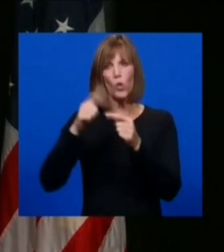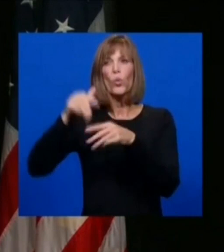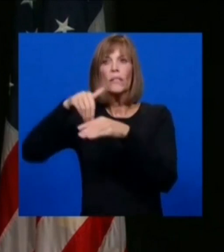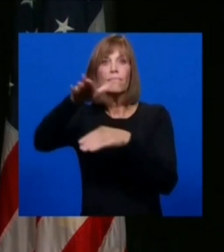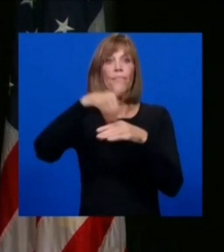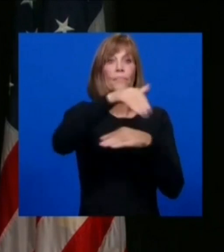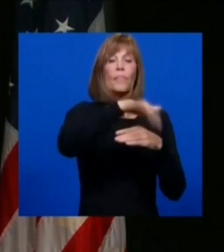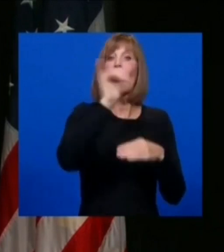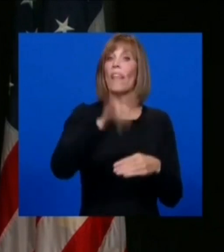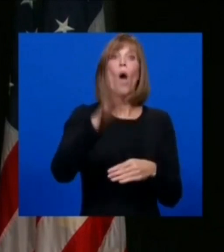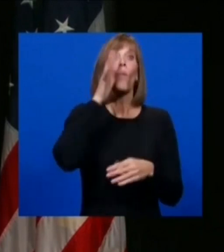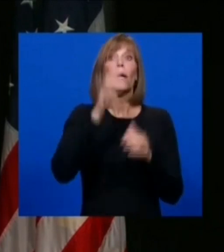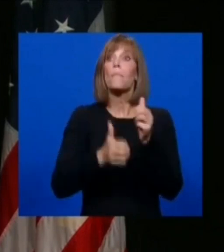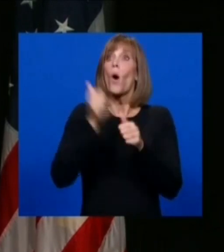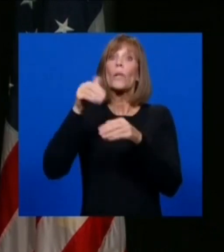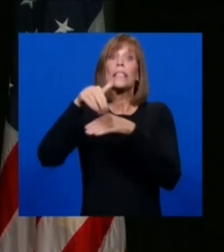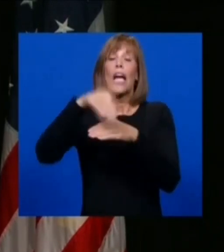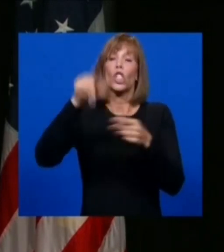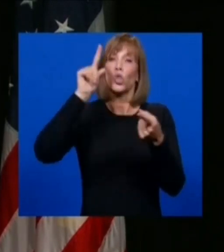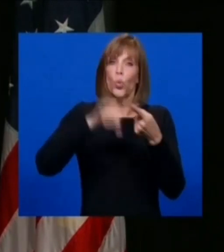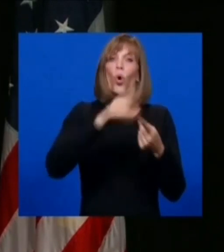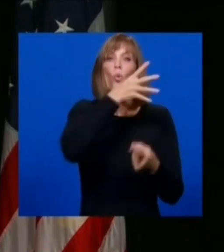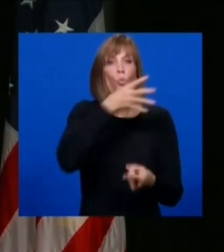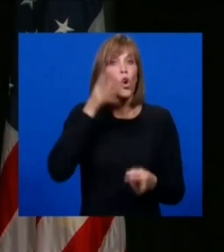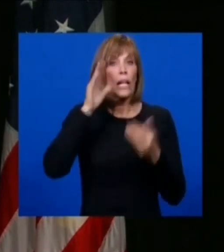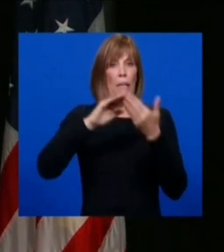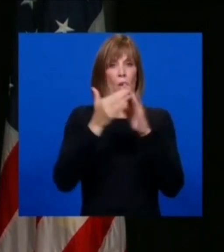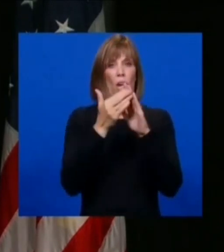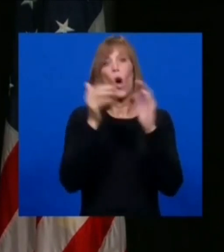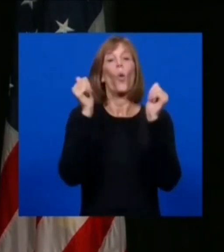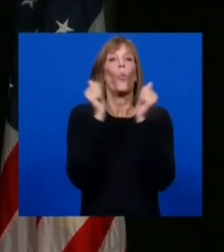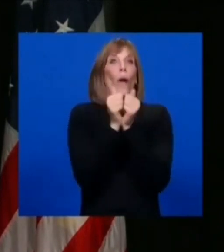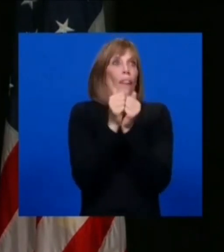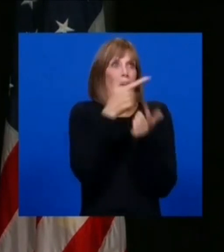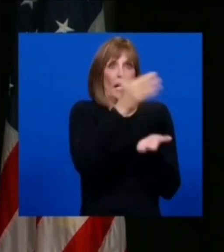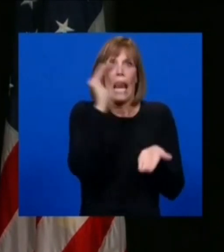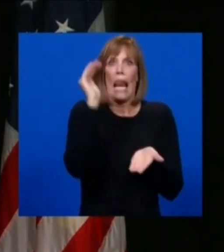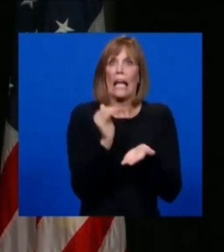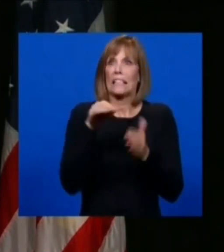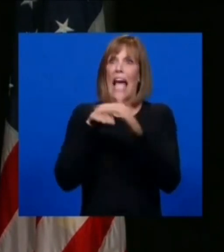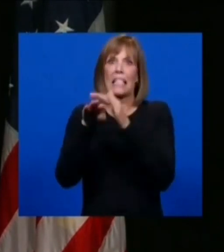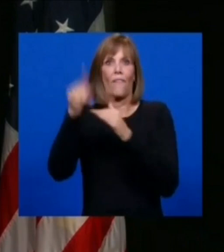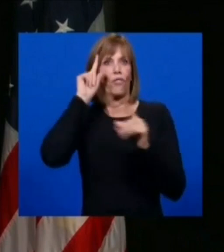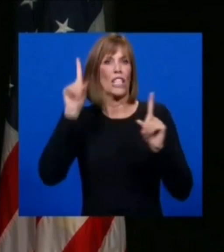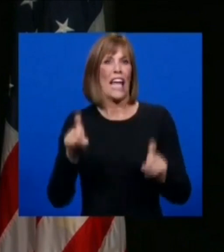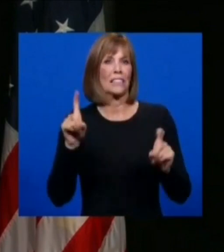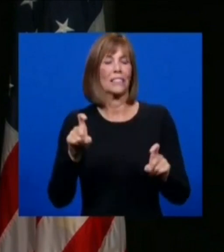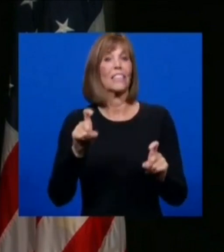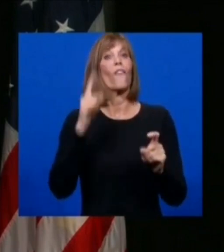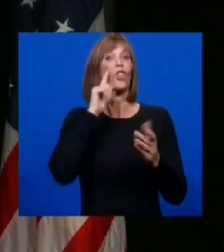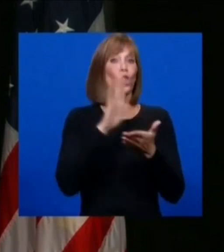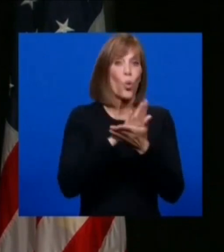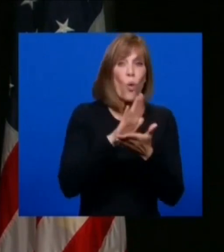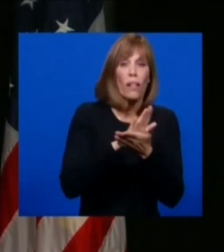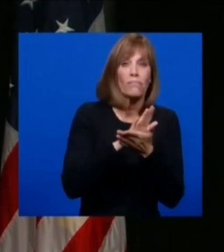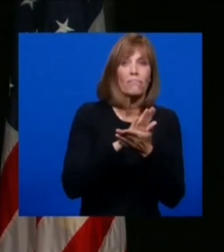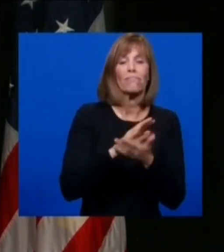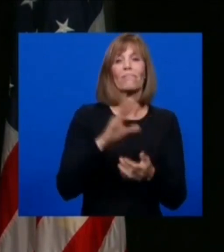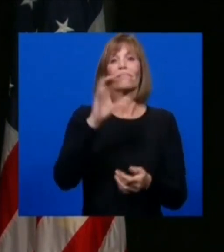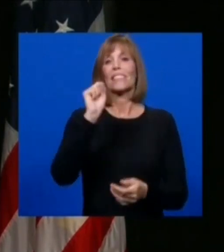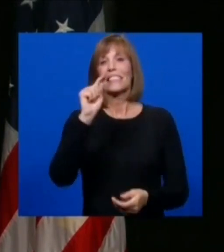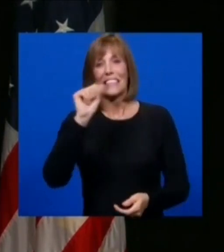tests will be prioritized for rural areas with less access to testing and for school, staff, and